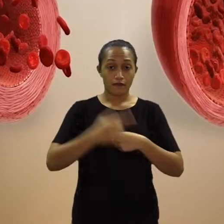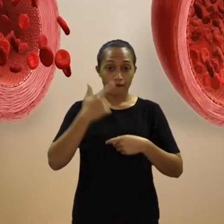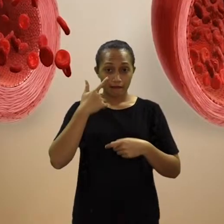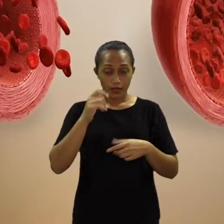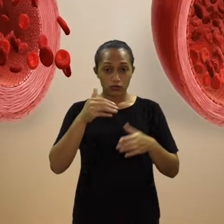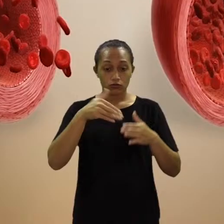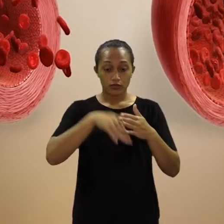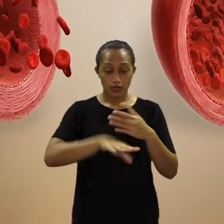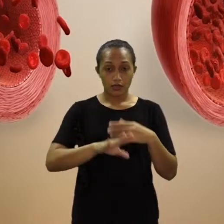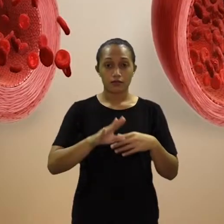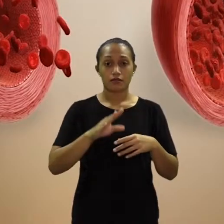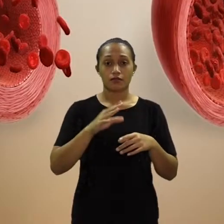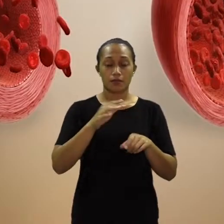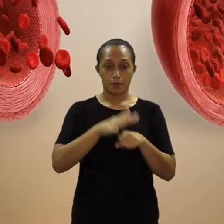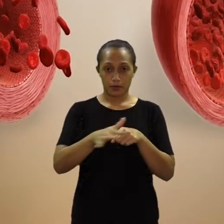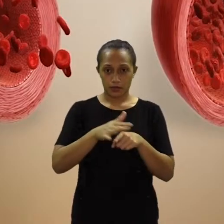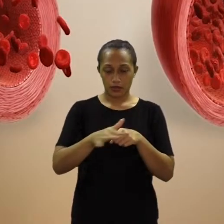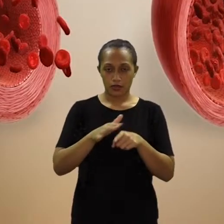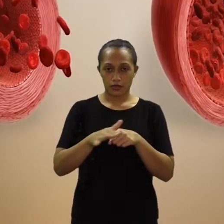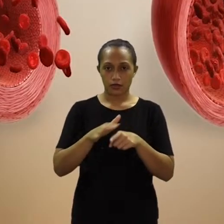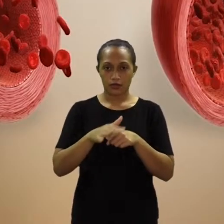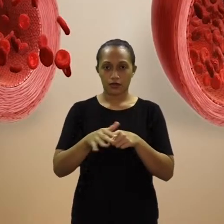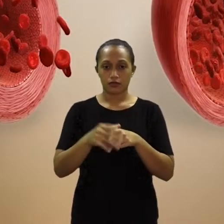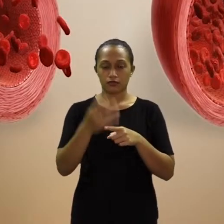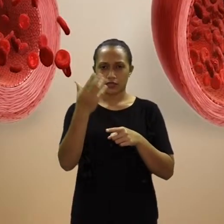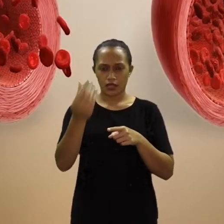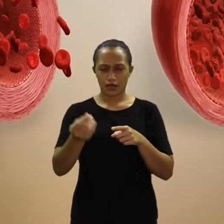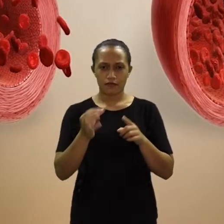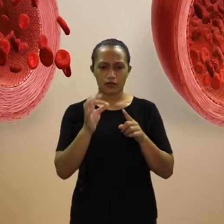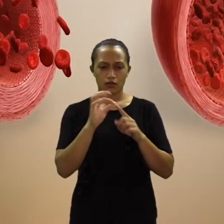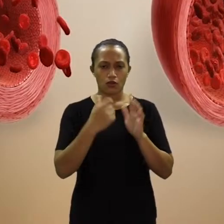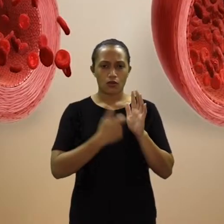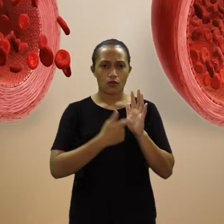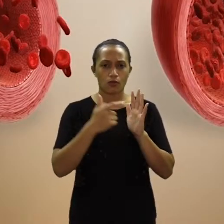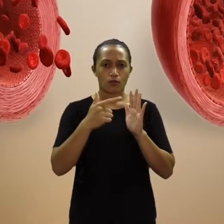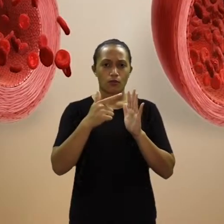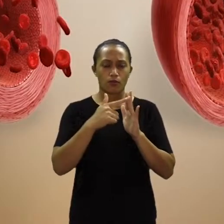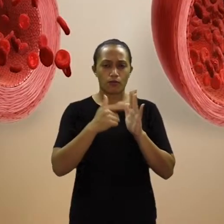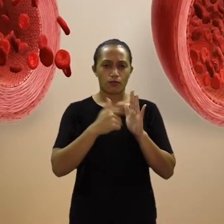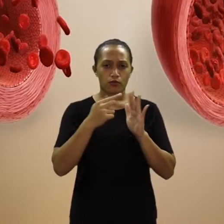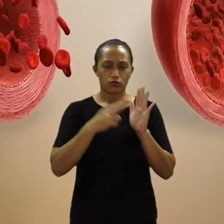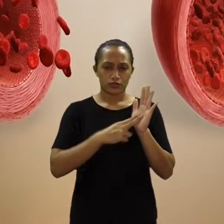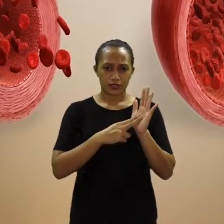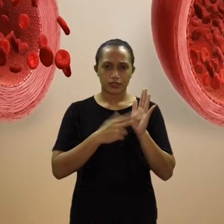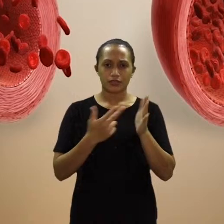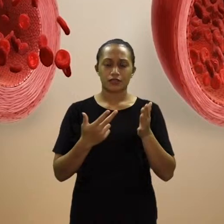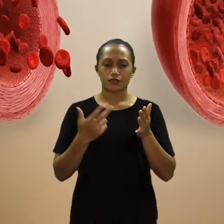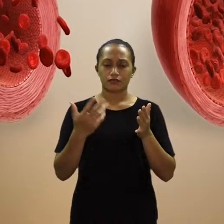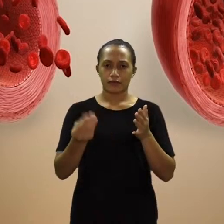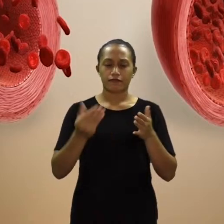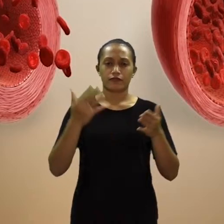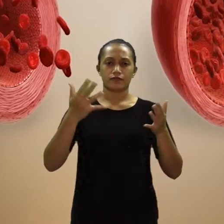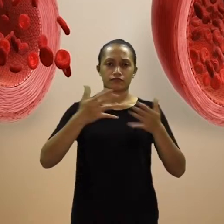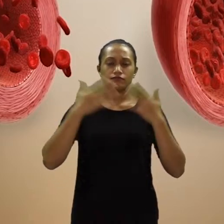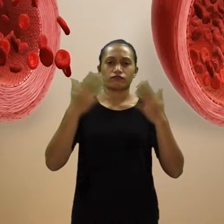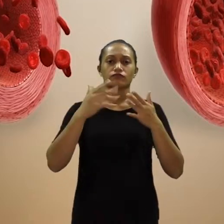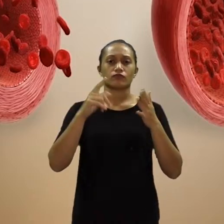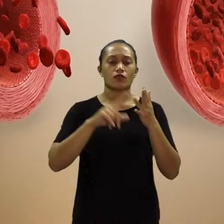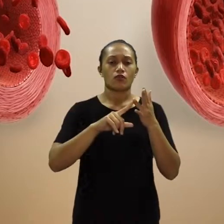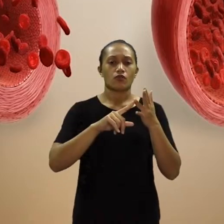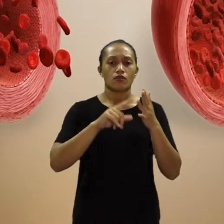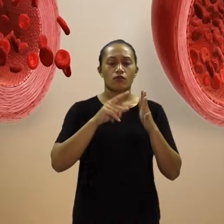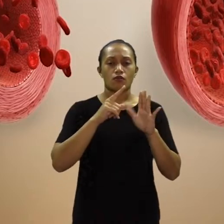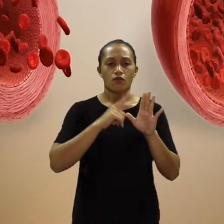the blood. Red blood cells contain a protein called hemoglobin, which carries oxygen from the lungs to